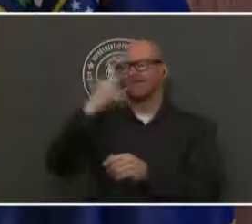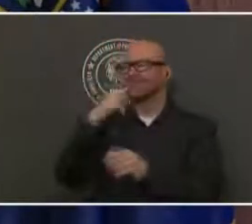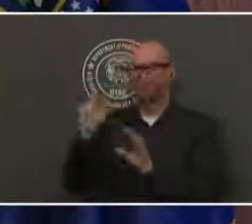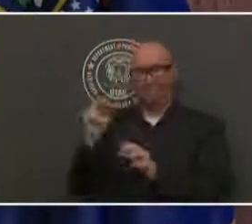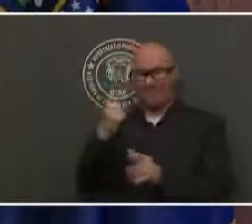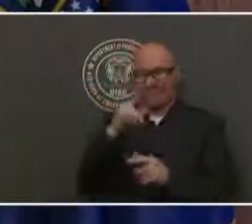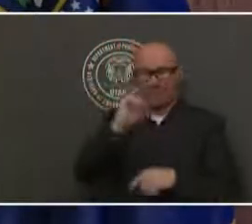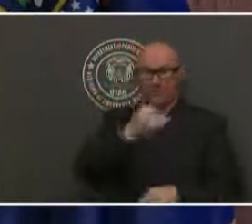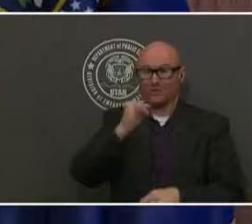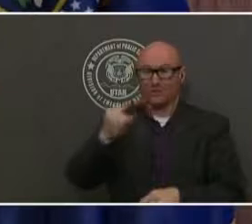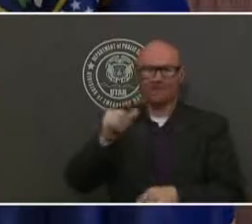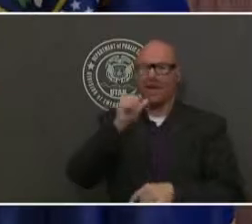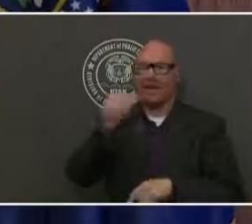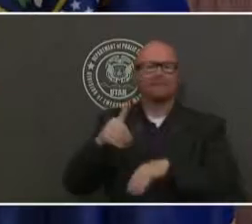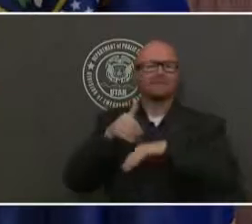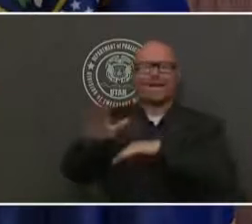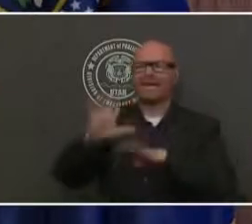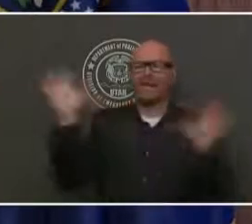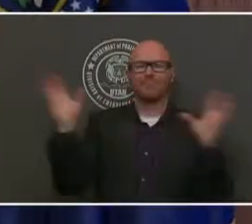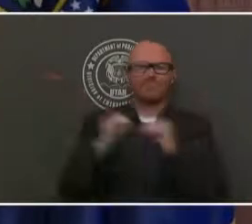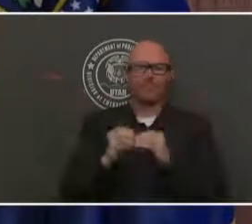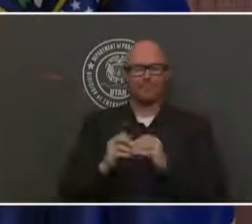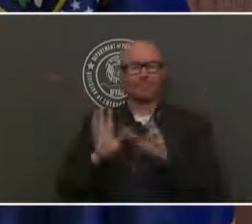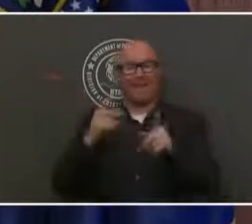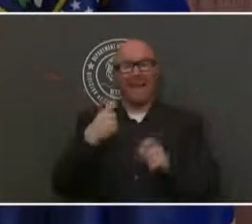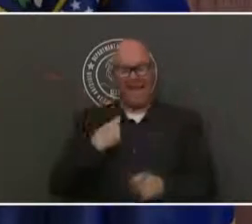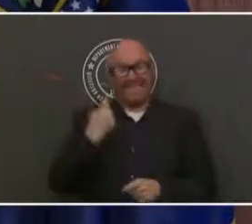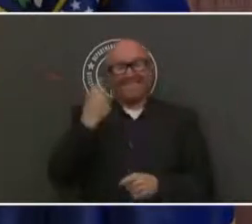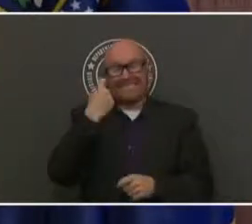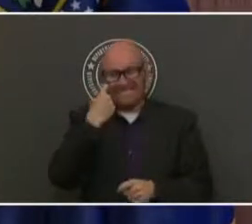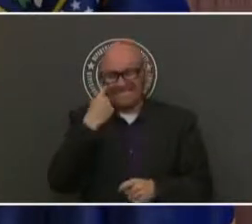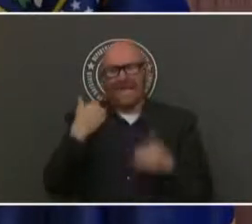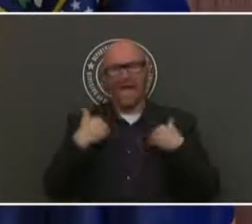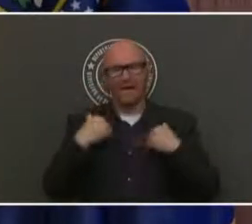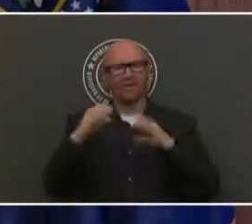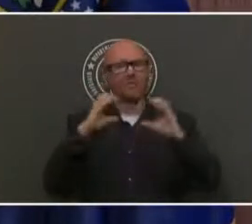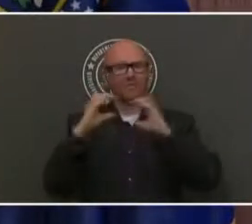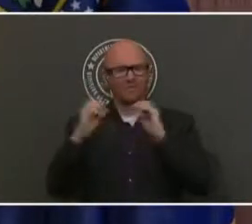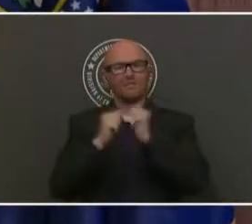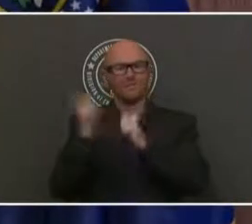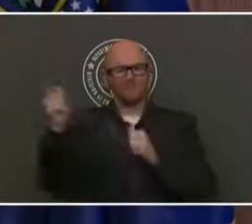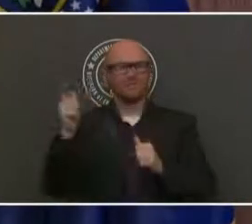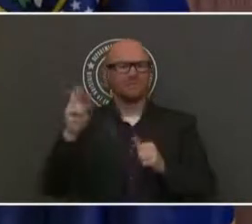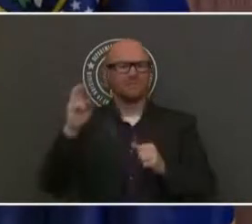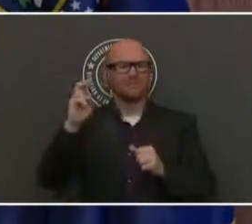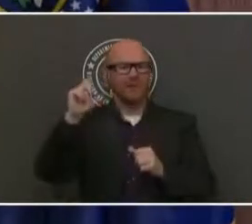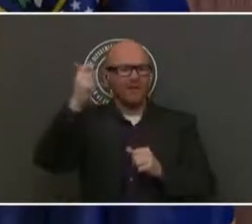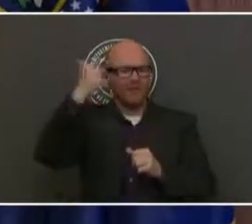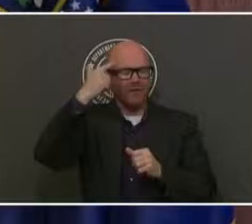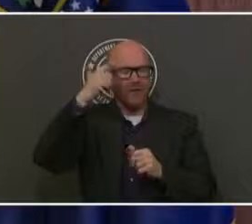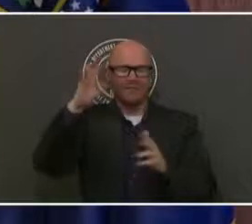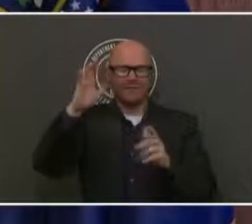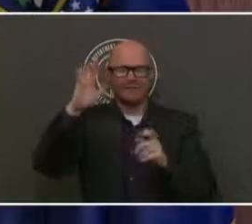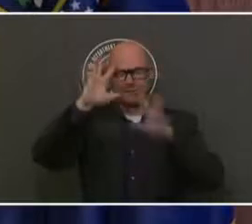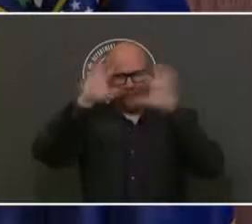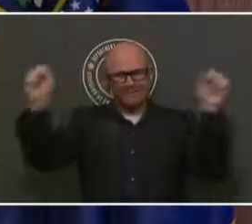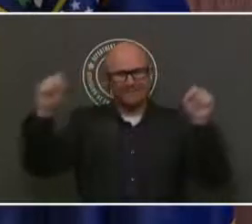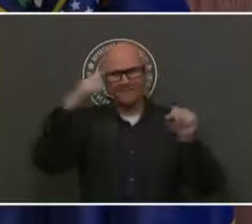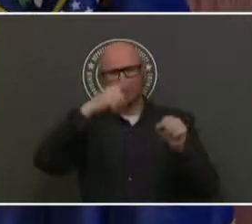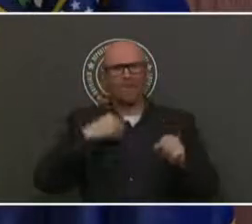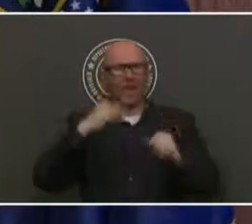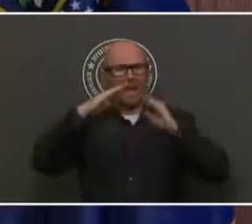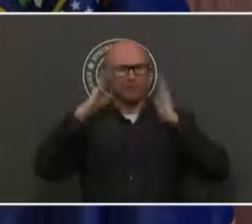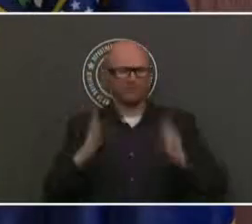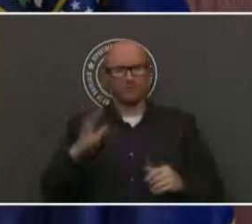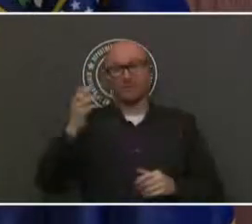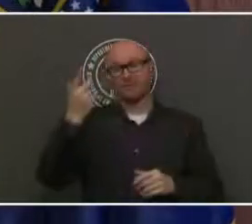Now, we had a conversation with the White House. We've talked about this. They're very hopeful. In fact, Dr. Fauci said that this will be